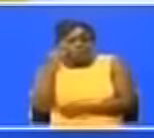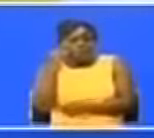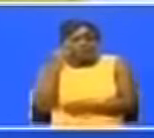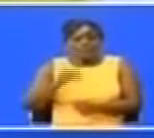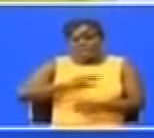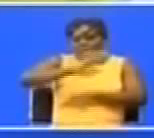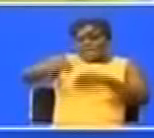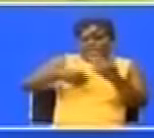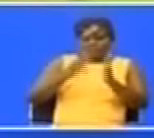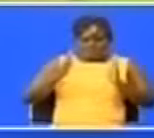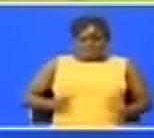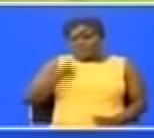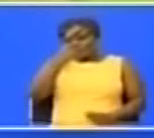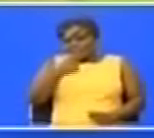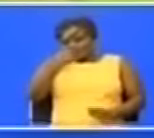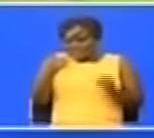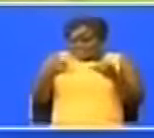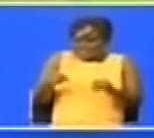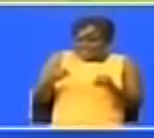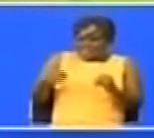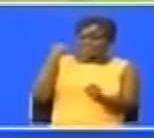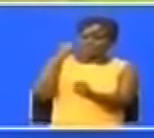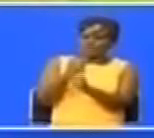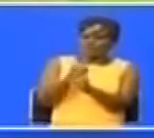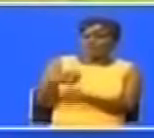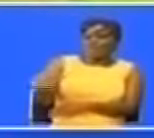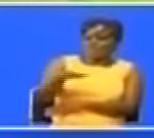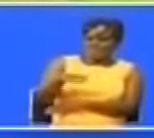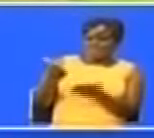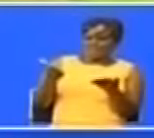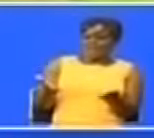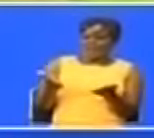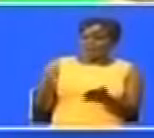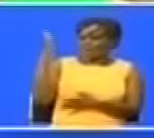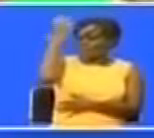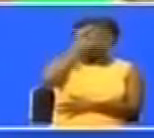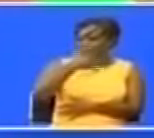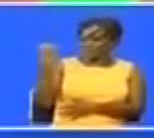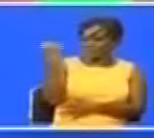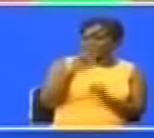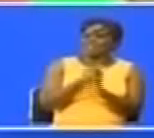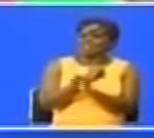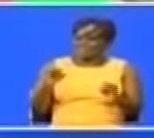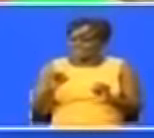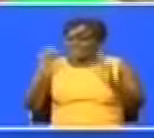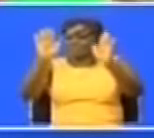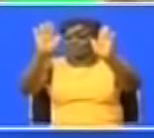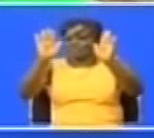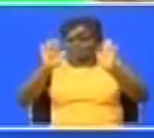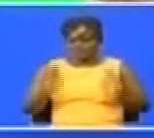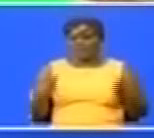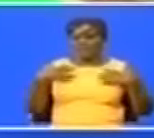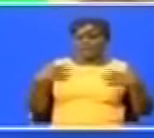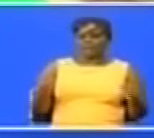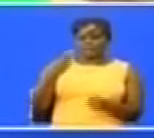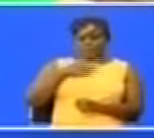Kila Mtanzania nimeona amejitahidi, amefanya kazi na mazingira mpaka sasa hivi yanaonekana ni mazuri. Maana usafi ndo muhimu na afya